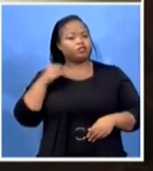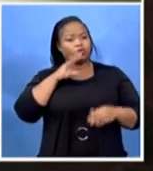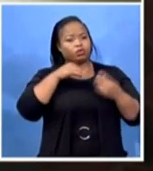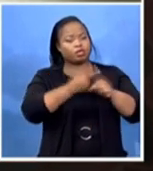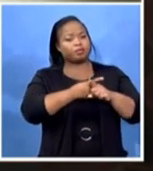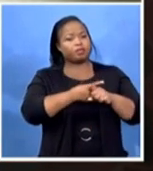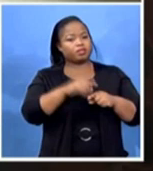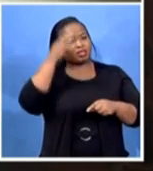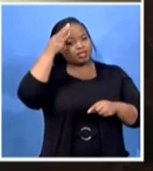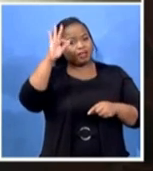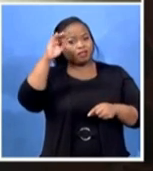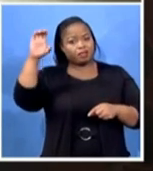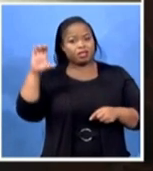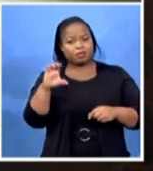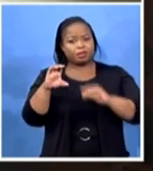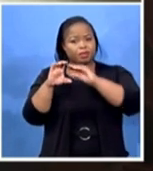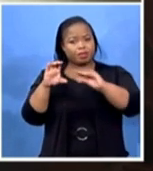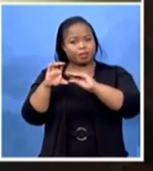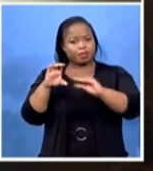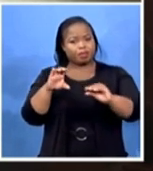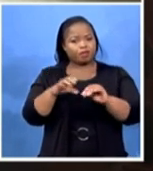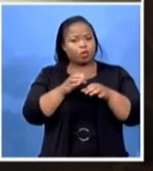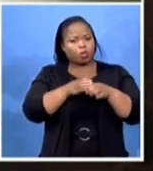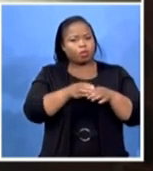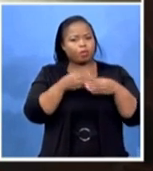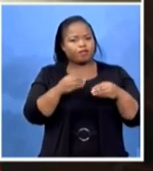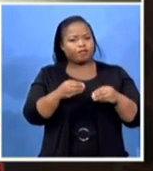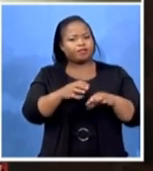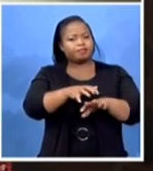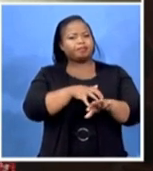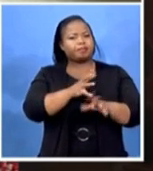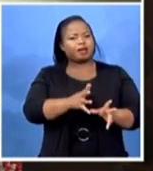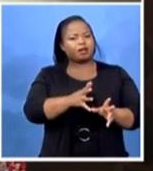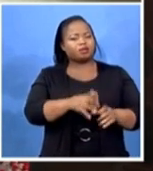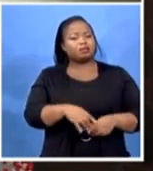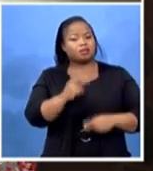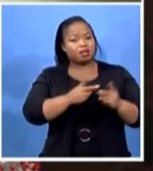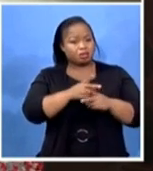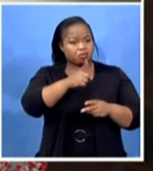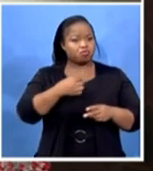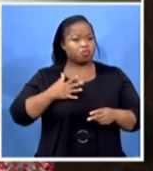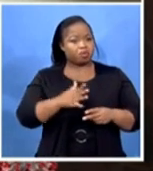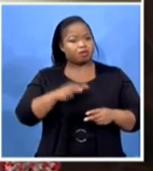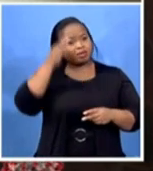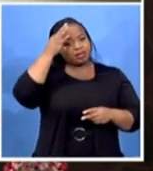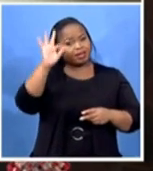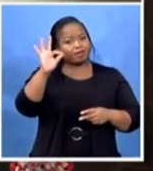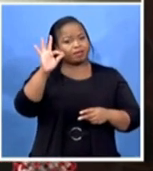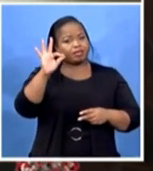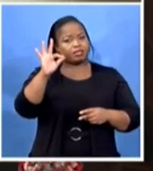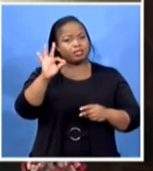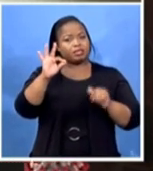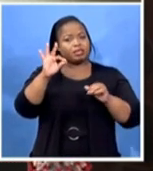farmers, and you're also asking for government to recapitalize the Land Bank. What's